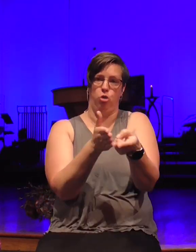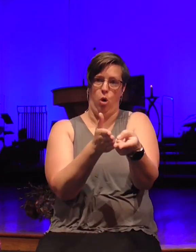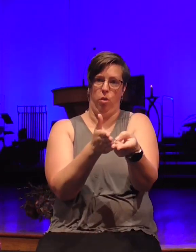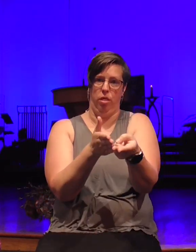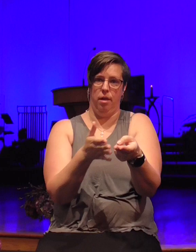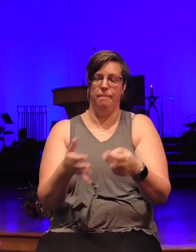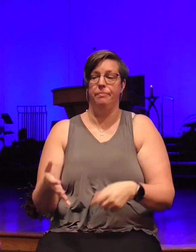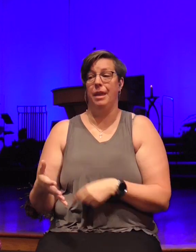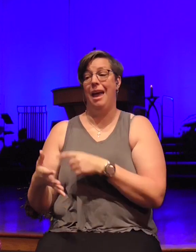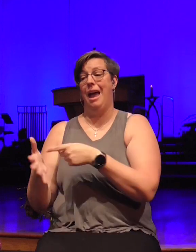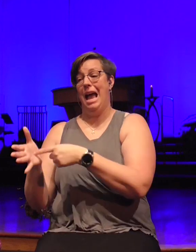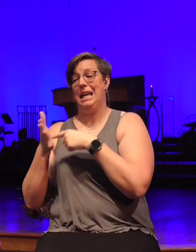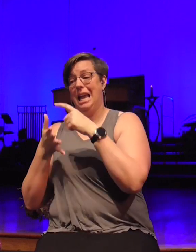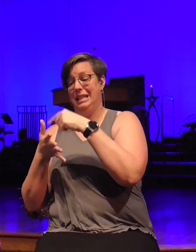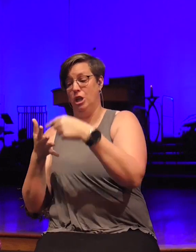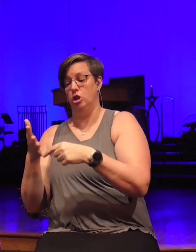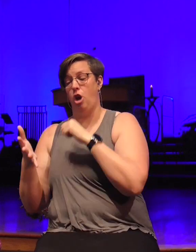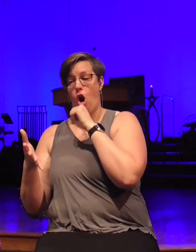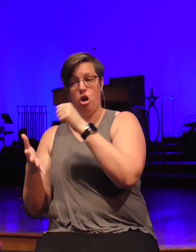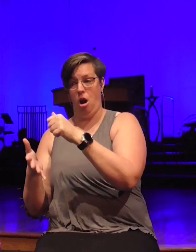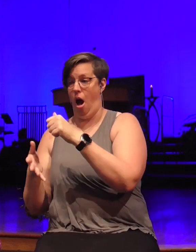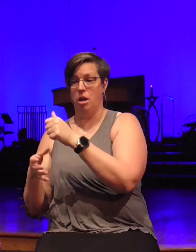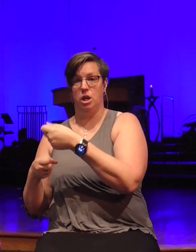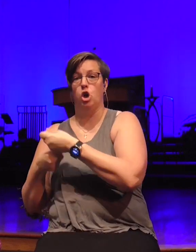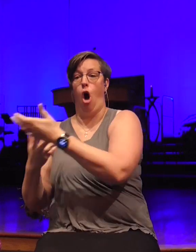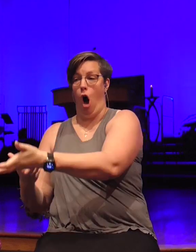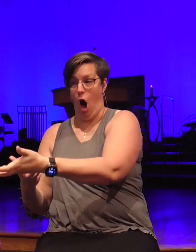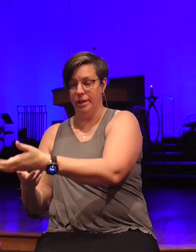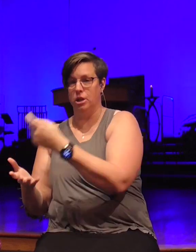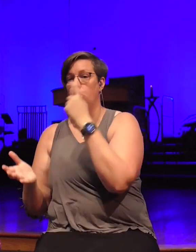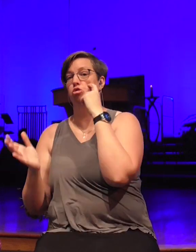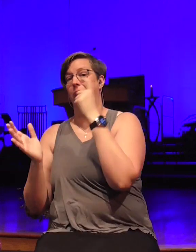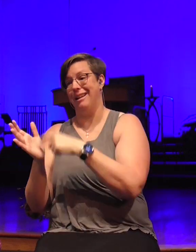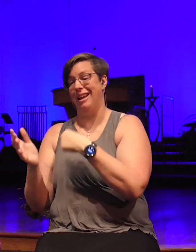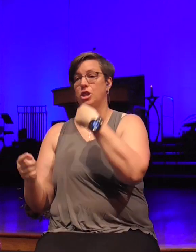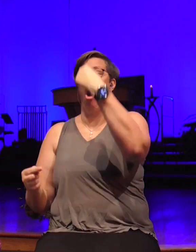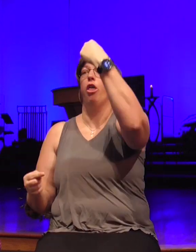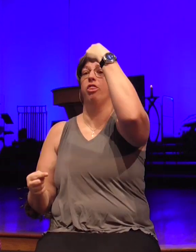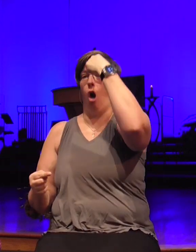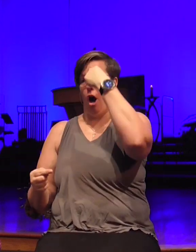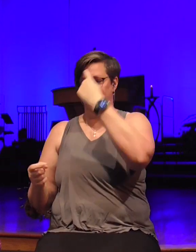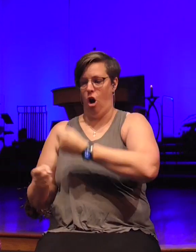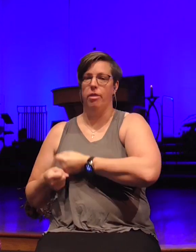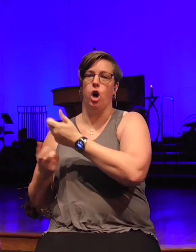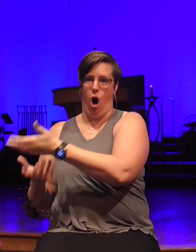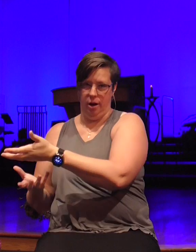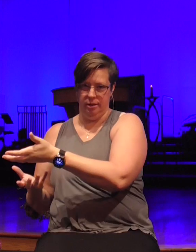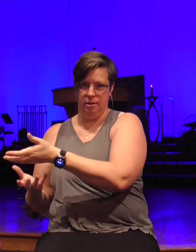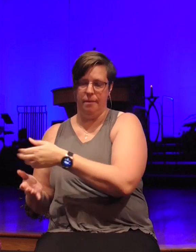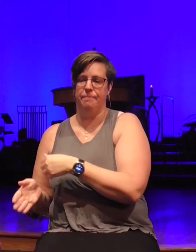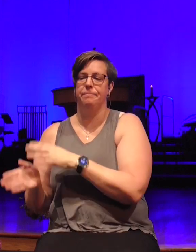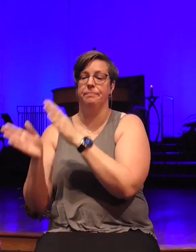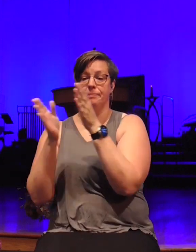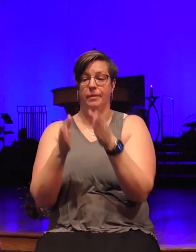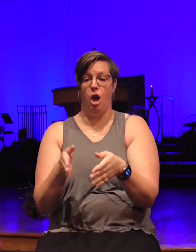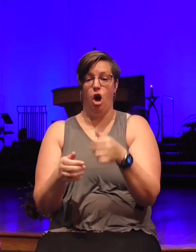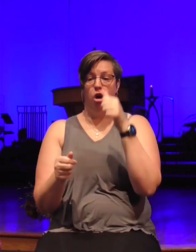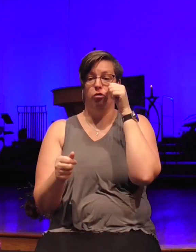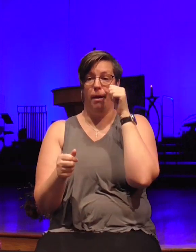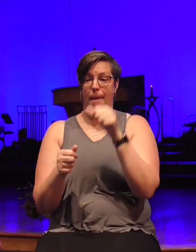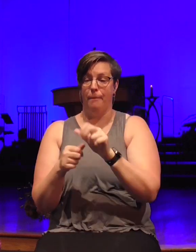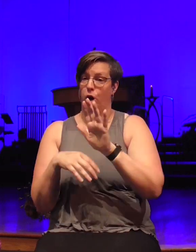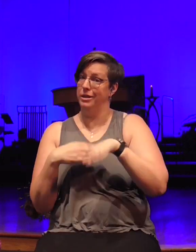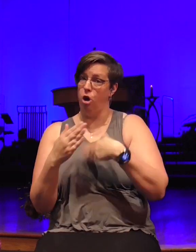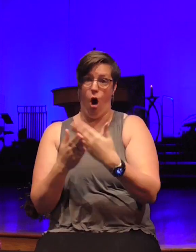Conditions are not cause. Recognize that our thoughts about our conditions are our cause. Remember that it's all